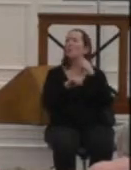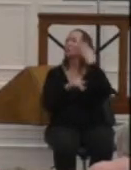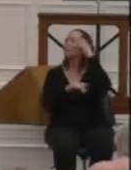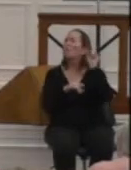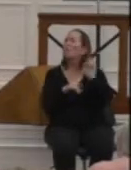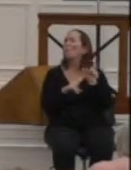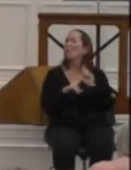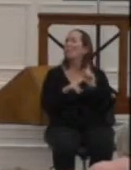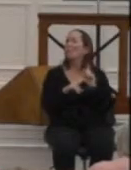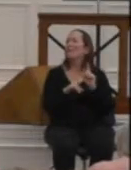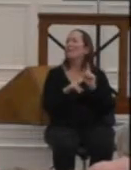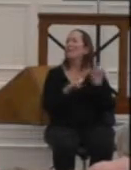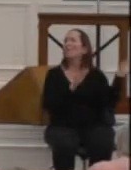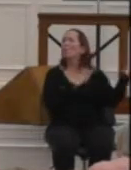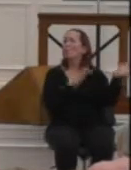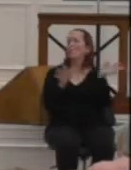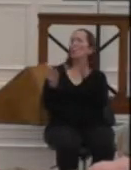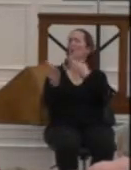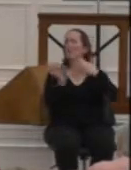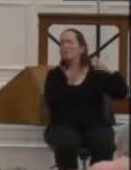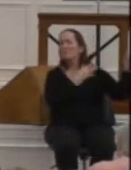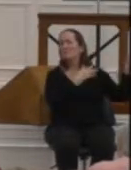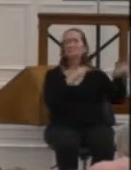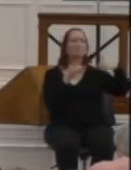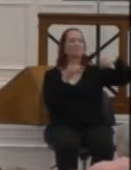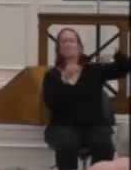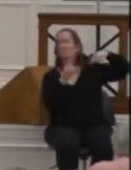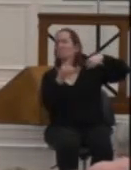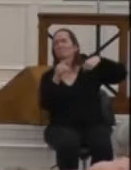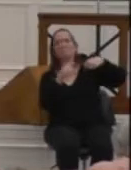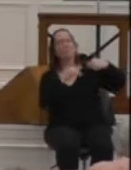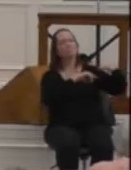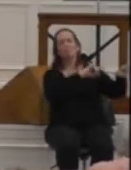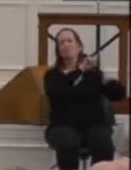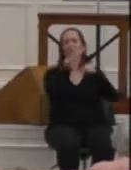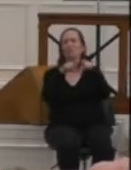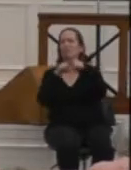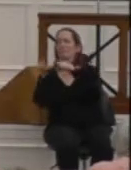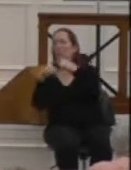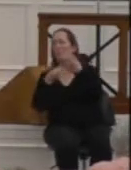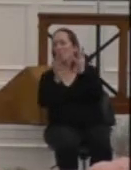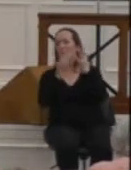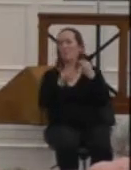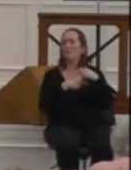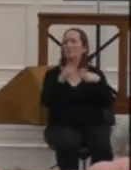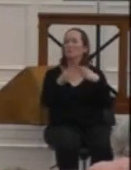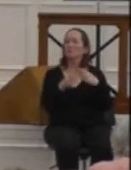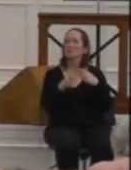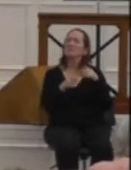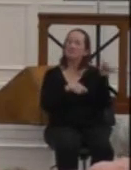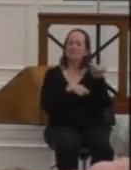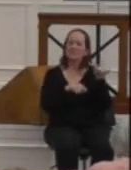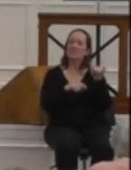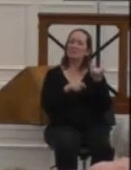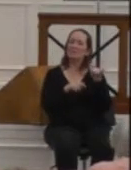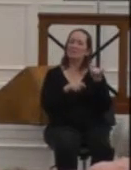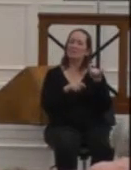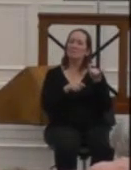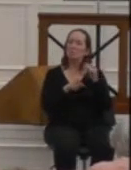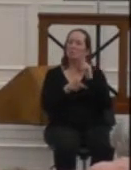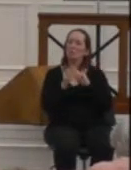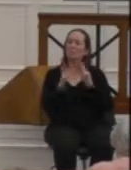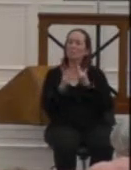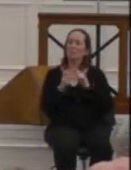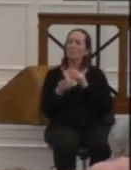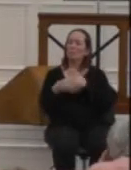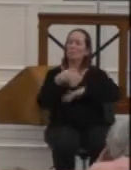and where it is going. So is everyone who is born of the Spirit." And then drop down to verse 16.